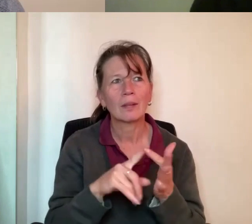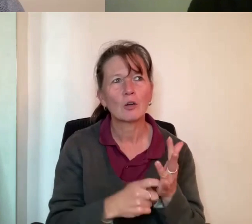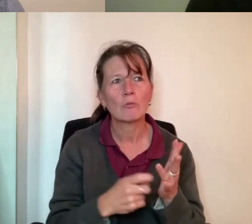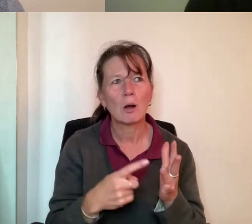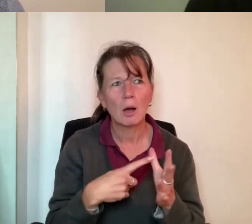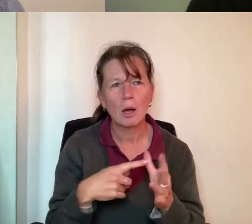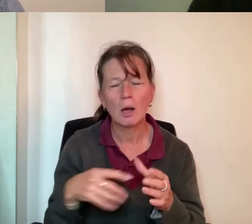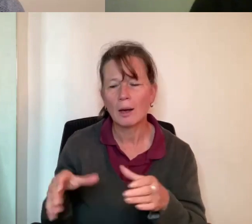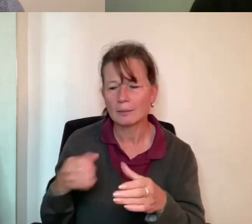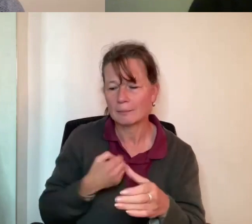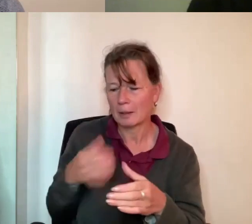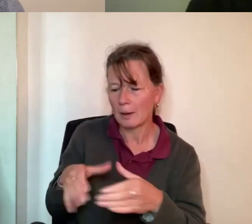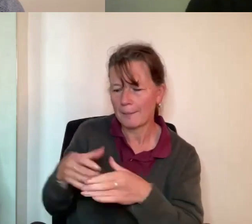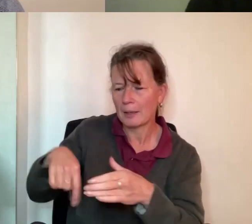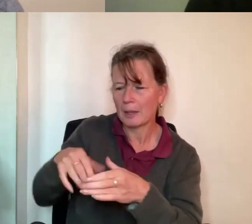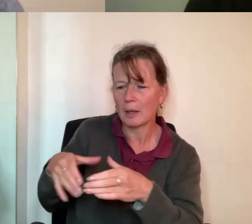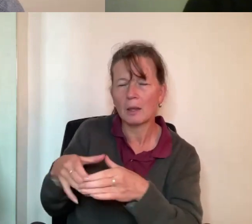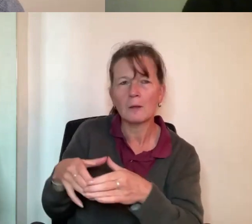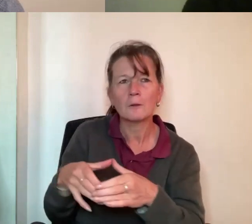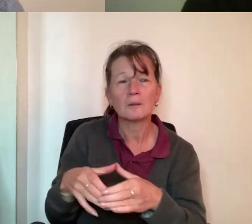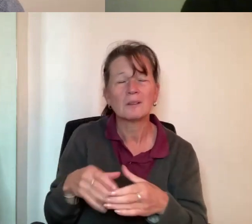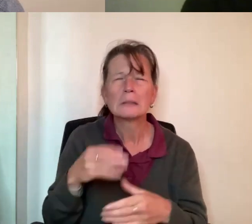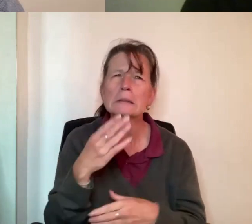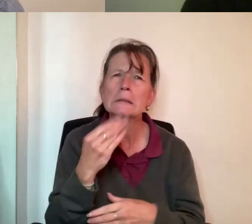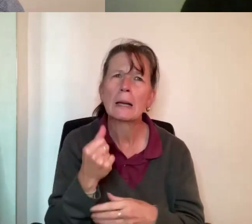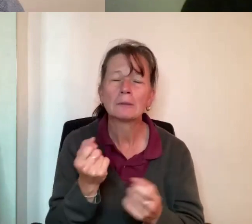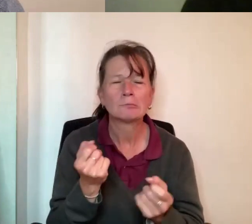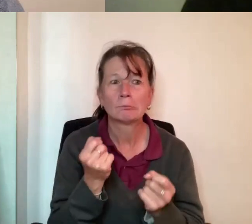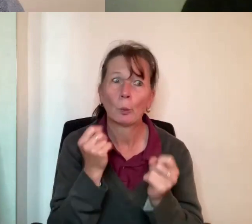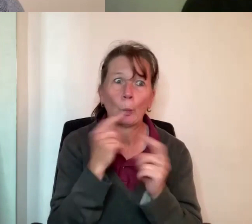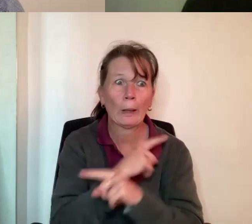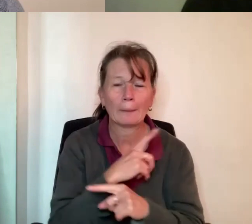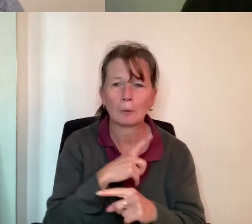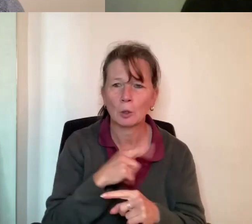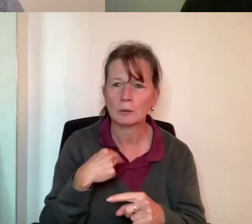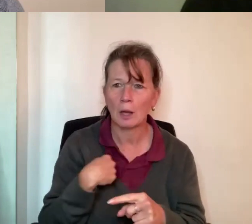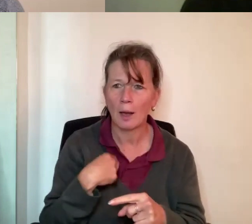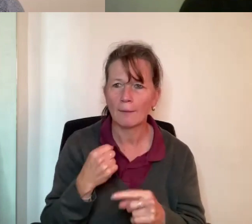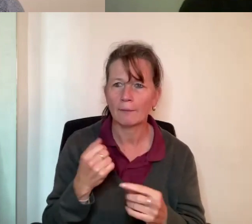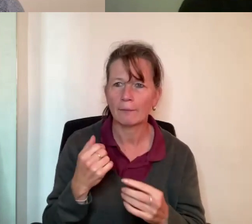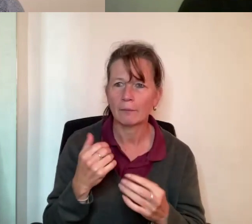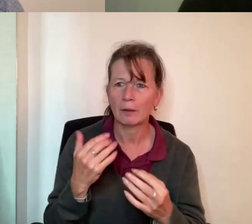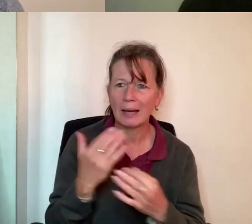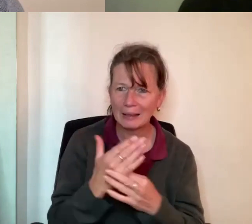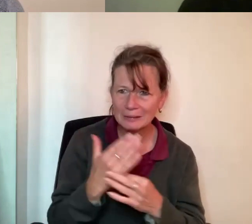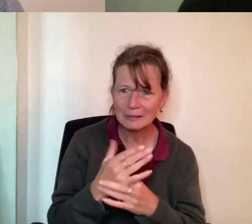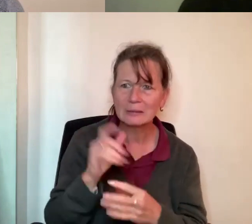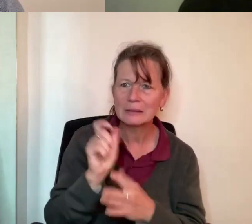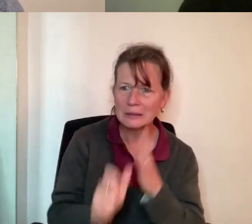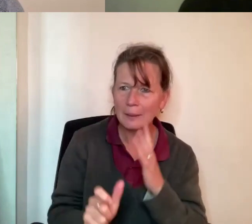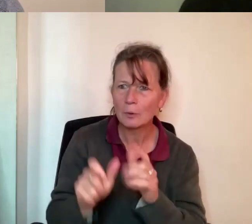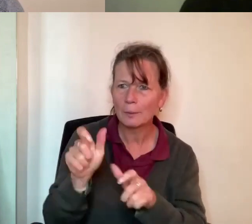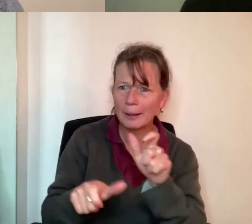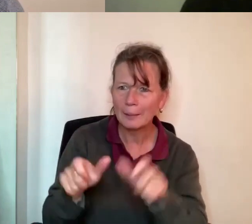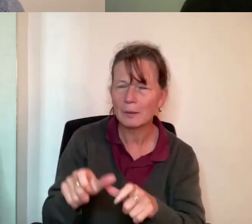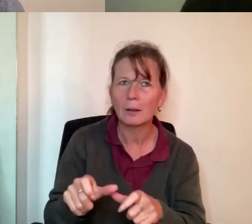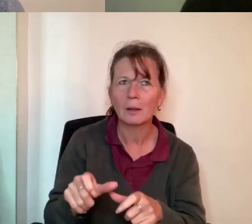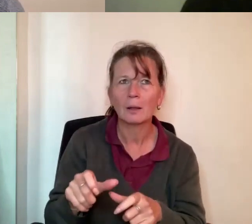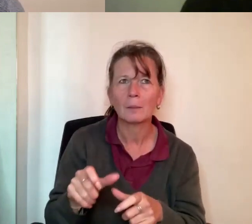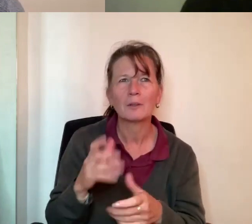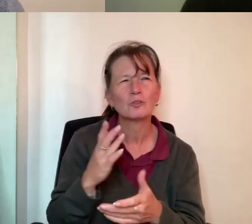part of it is it's weird because I have access needs as a disabled artist, but it's only through